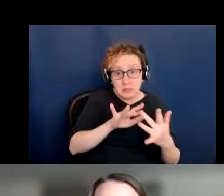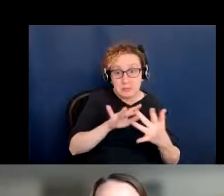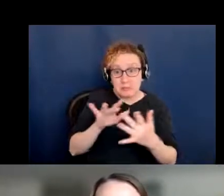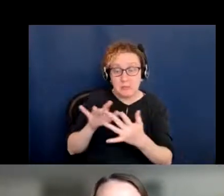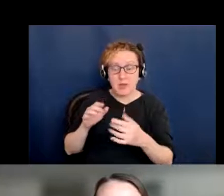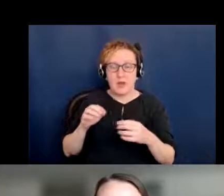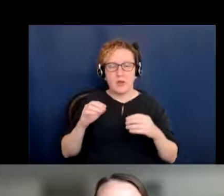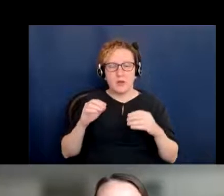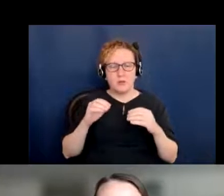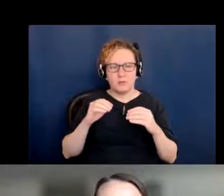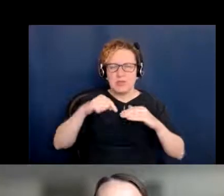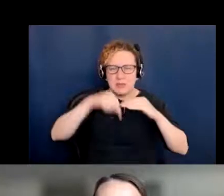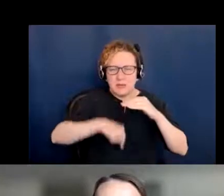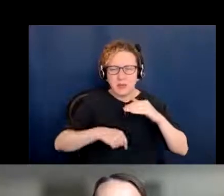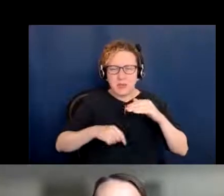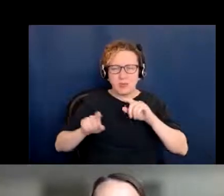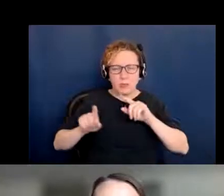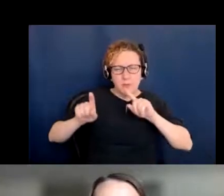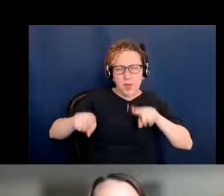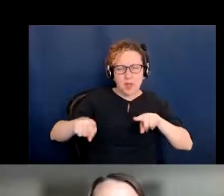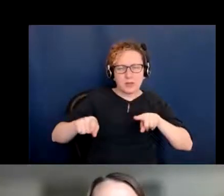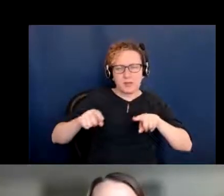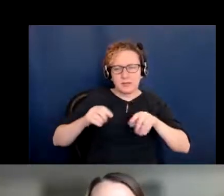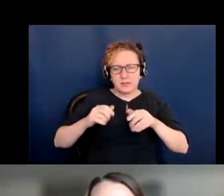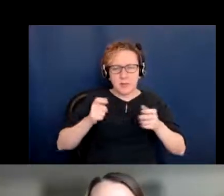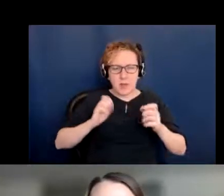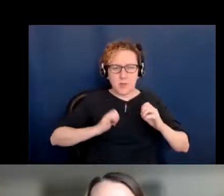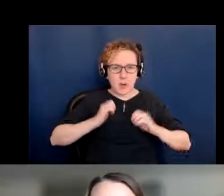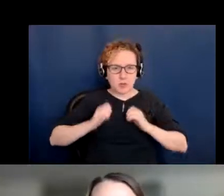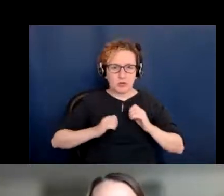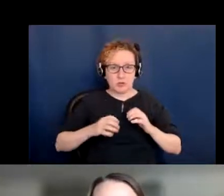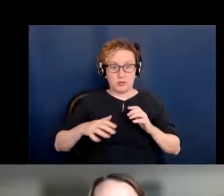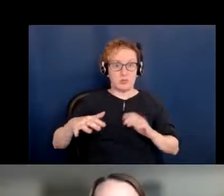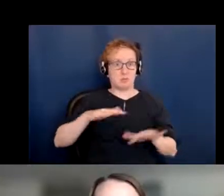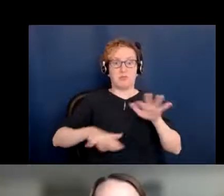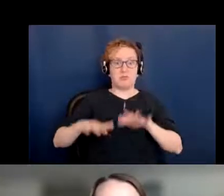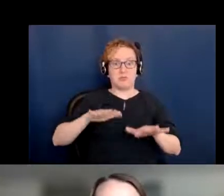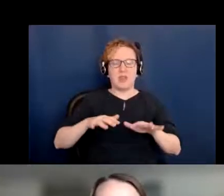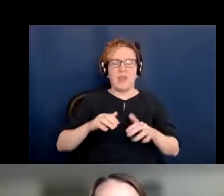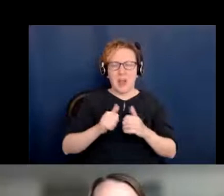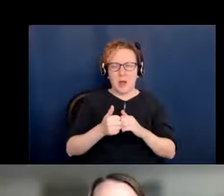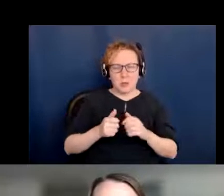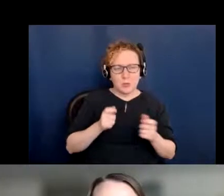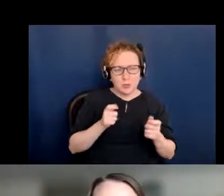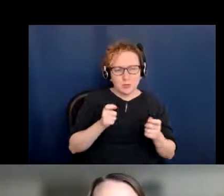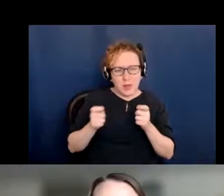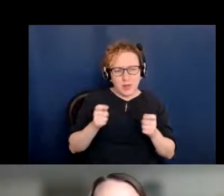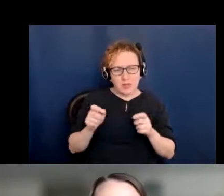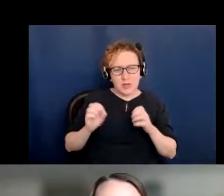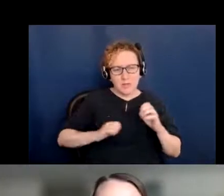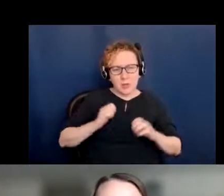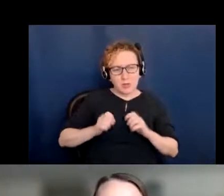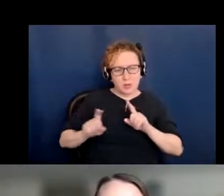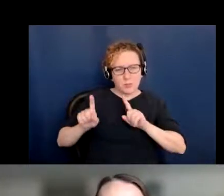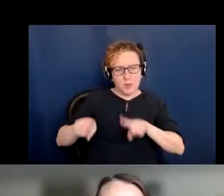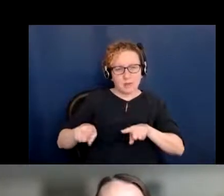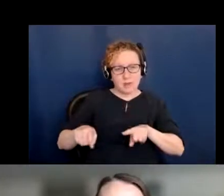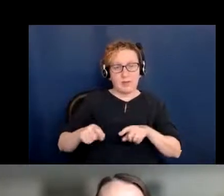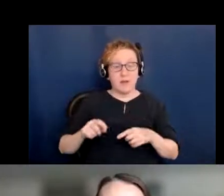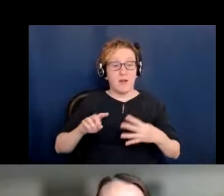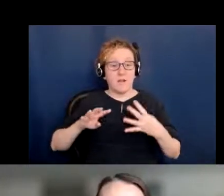a context that is new or disorienting to you. And then 4, finally, being able to